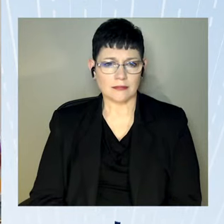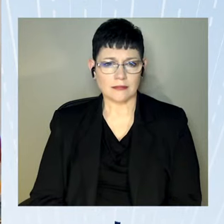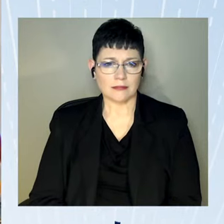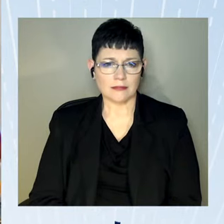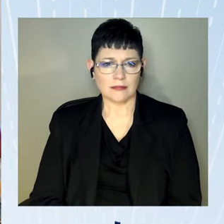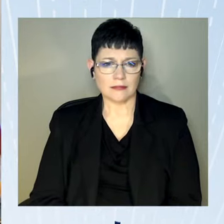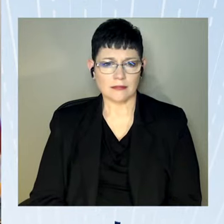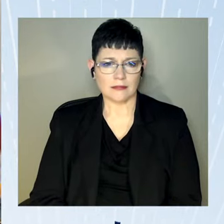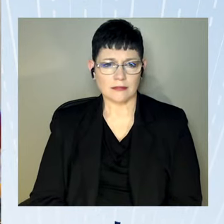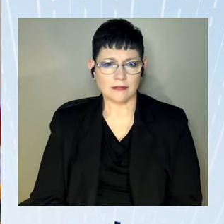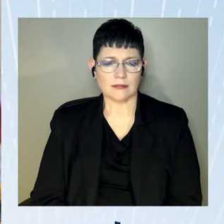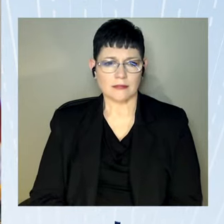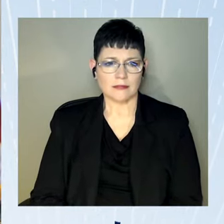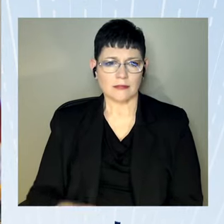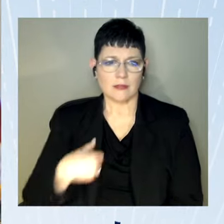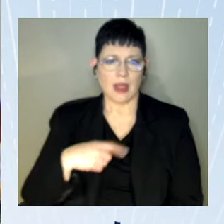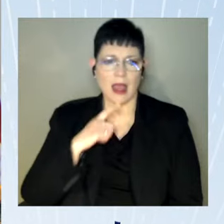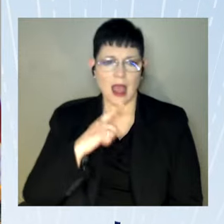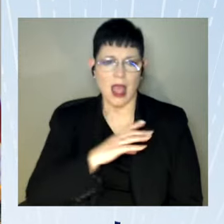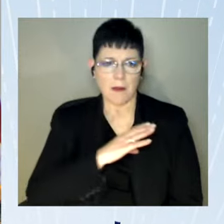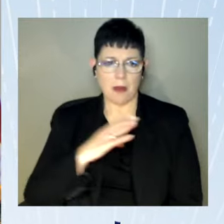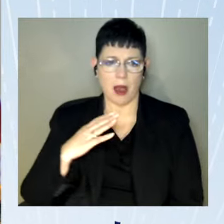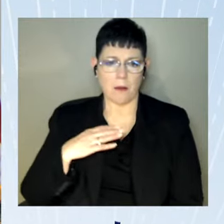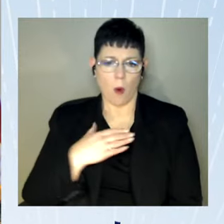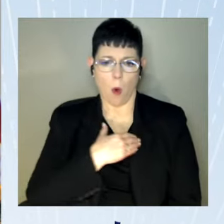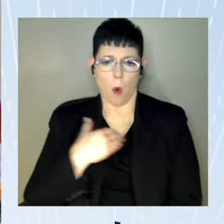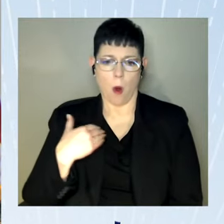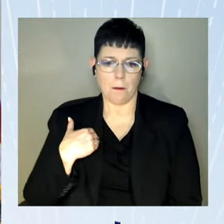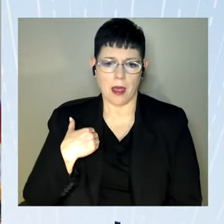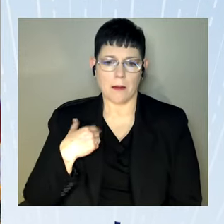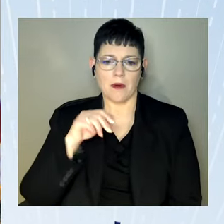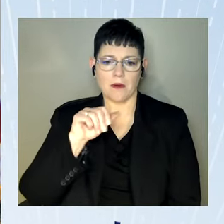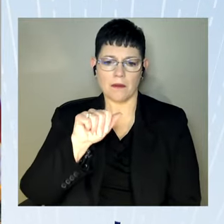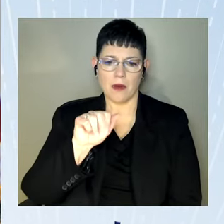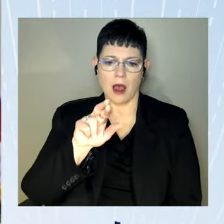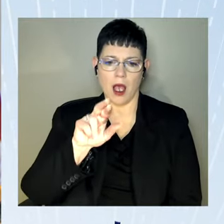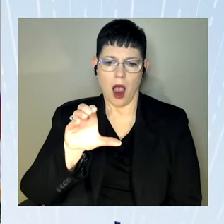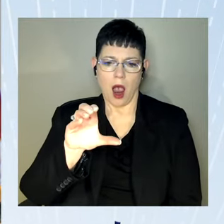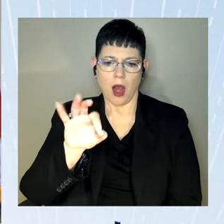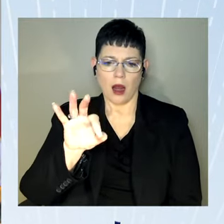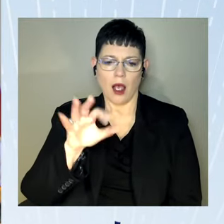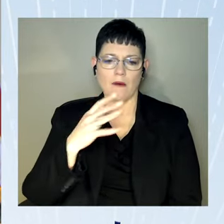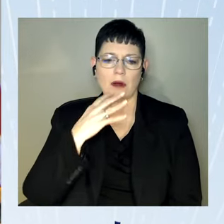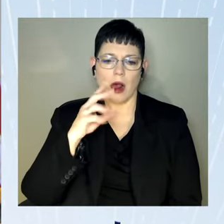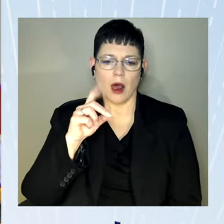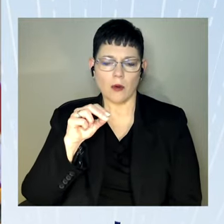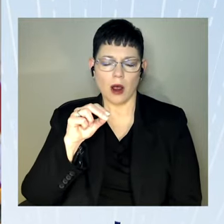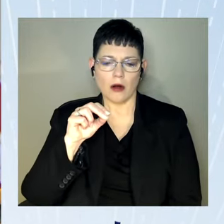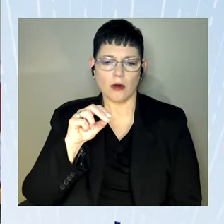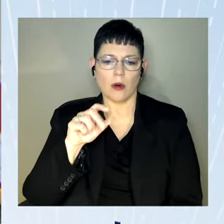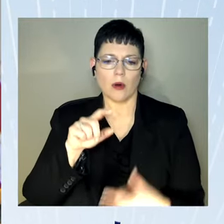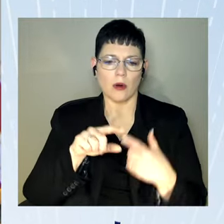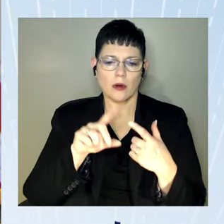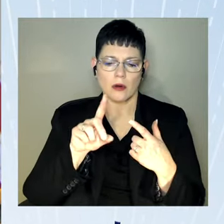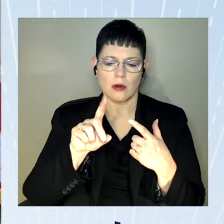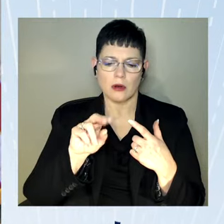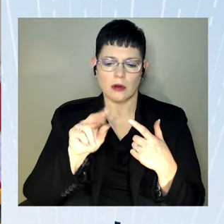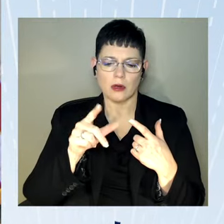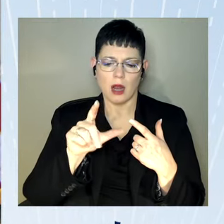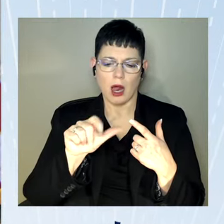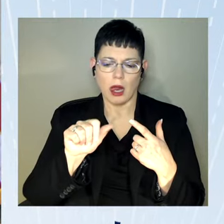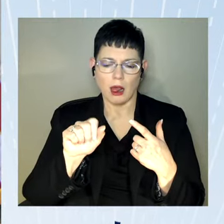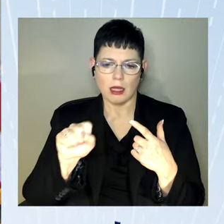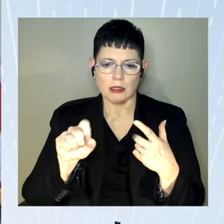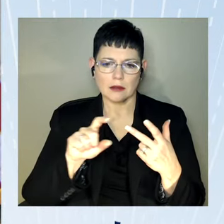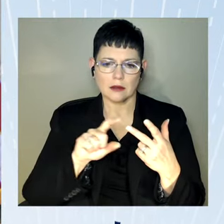I am a board member for the ARC of Colorado and the ARC of Douglas, Arapahoe, and Elbert counties. Today